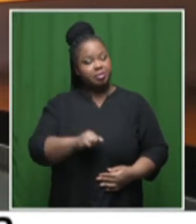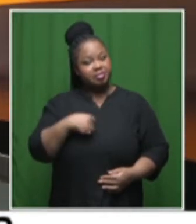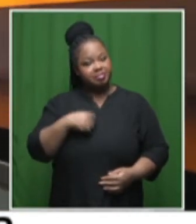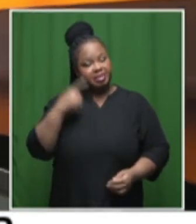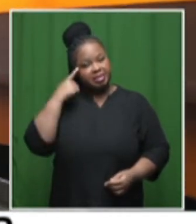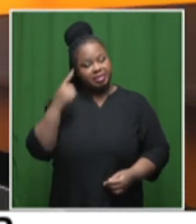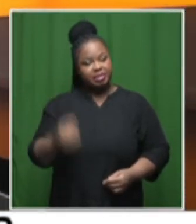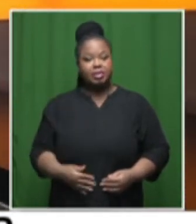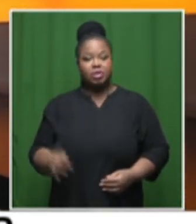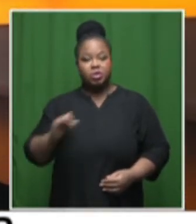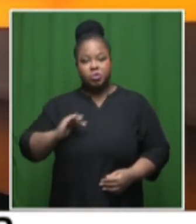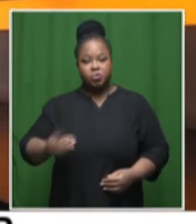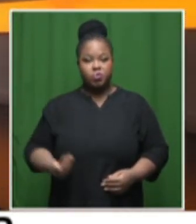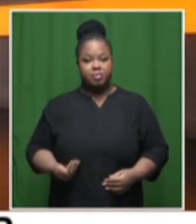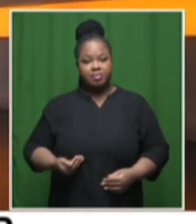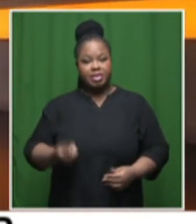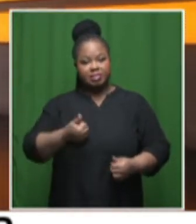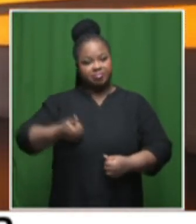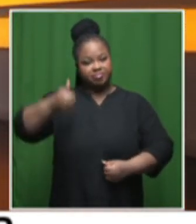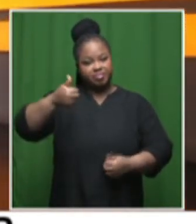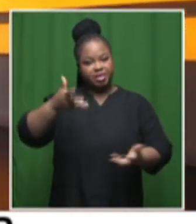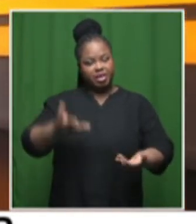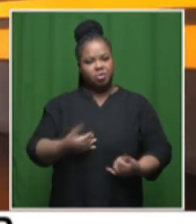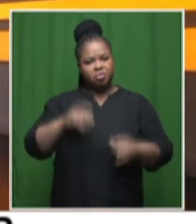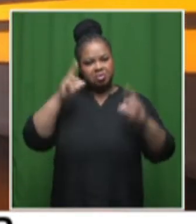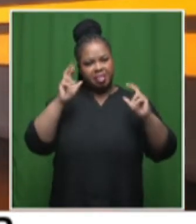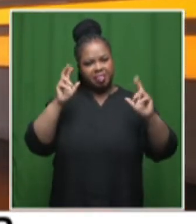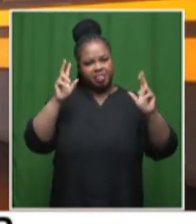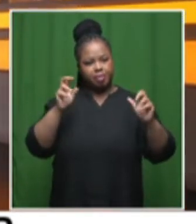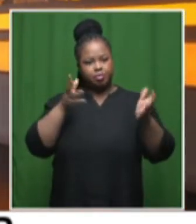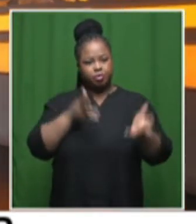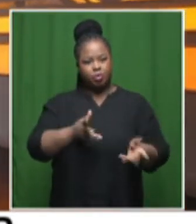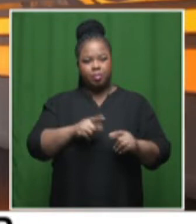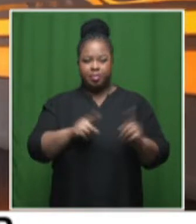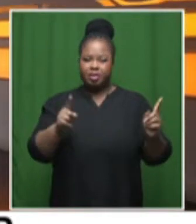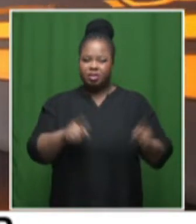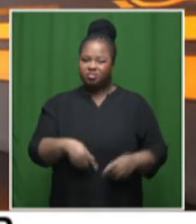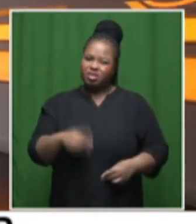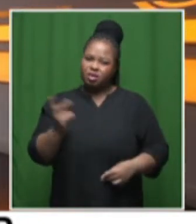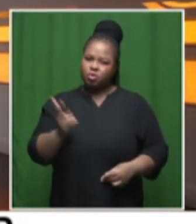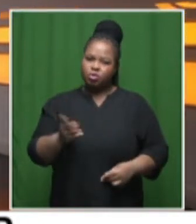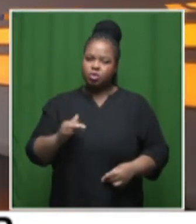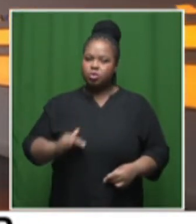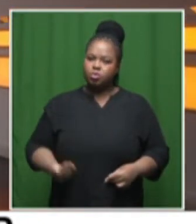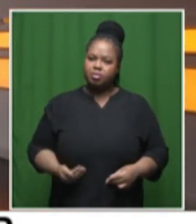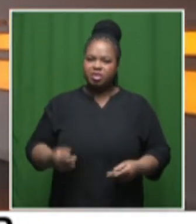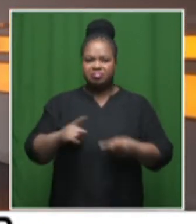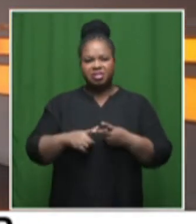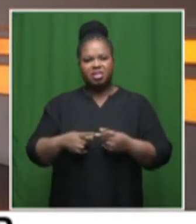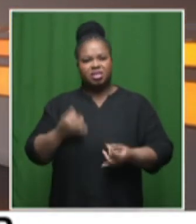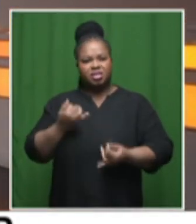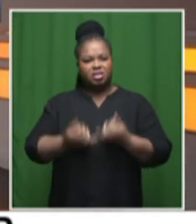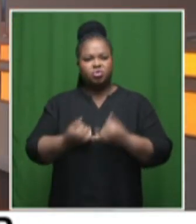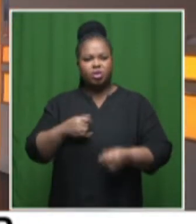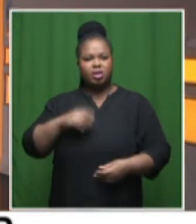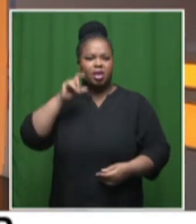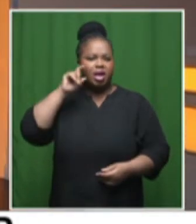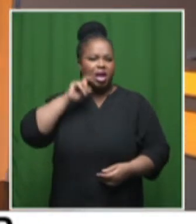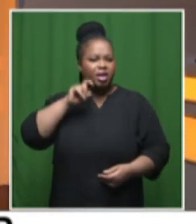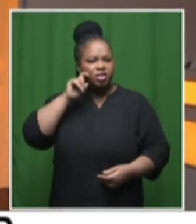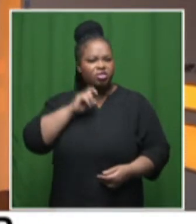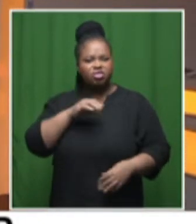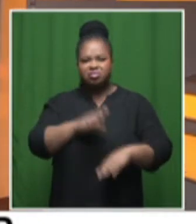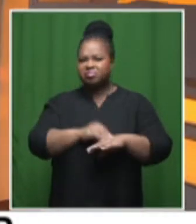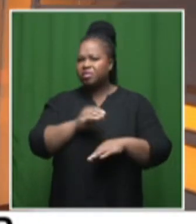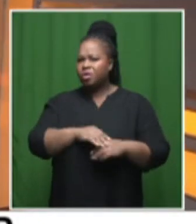feminism will be the central theme in this exhibition, but there's also other themes such as womanhood, sexuality, age.